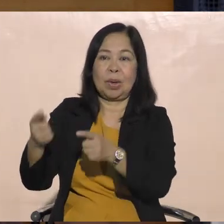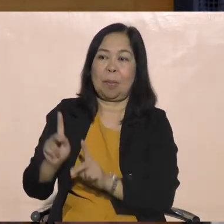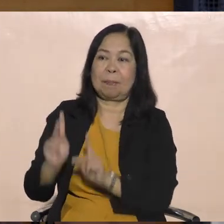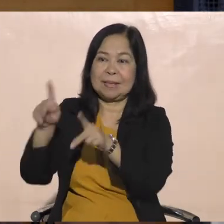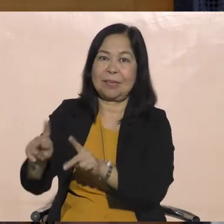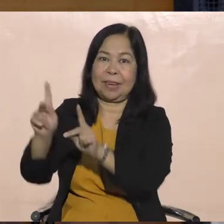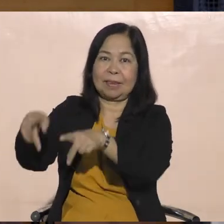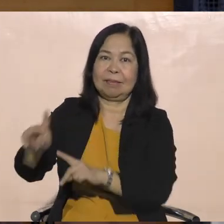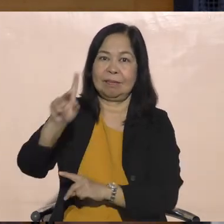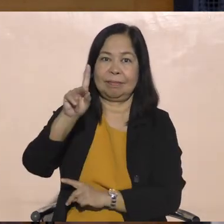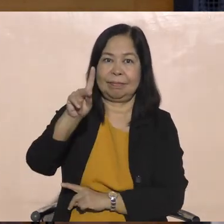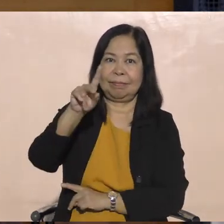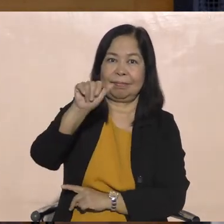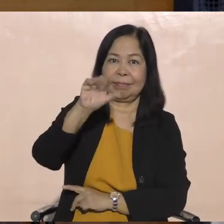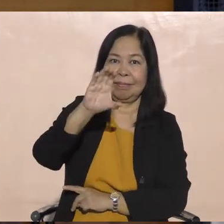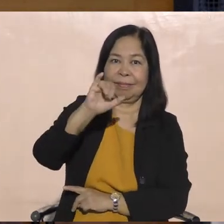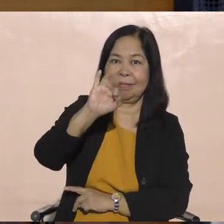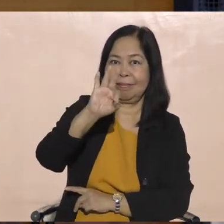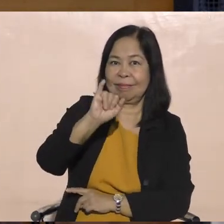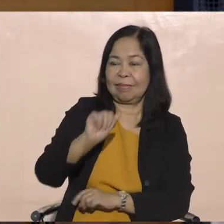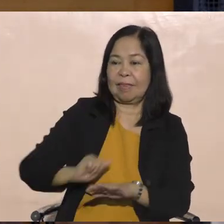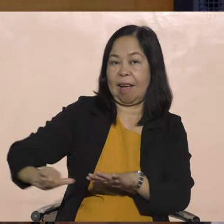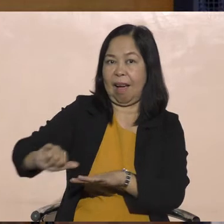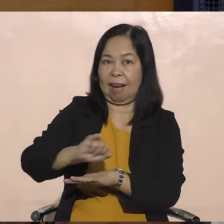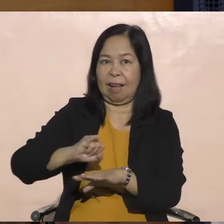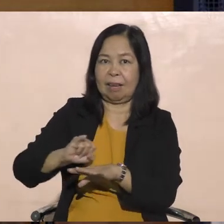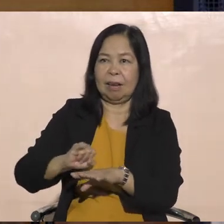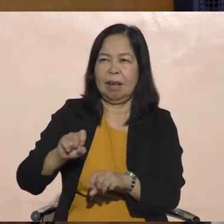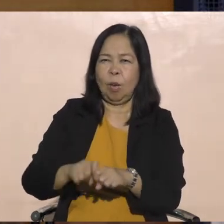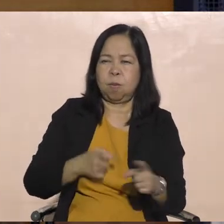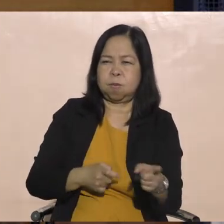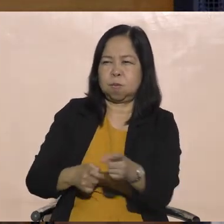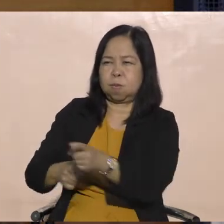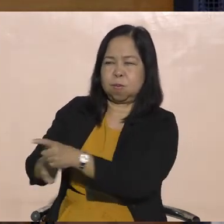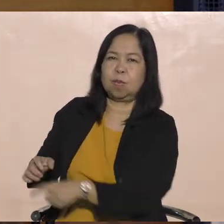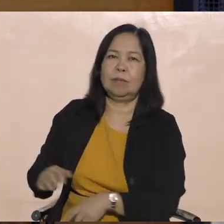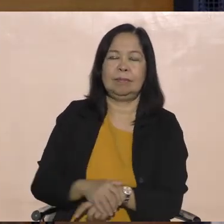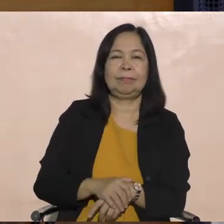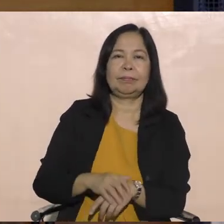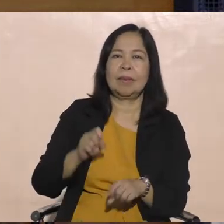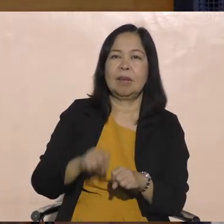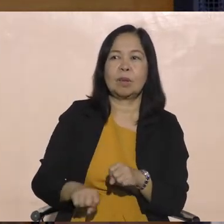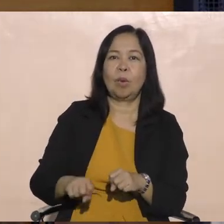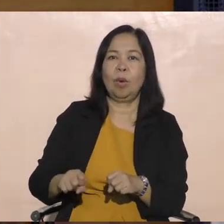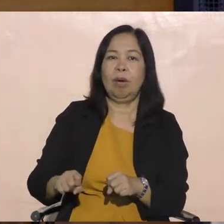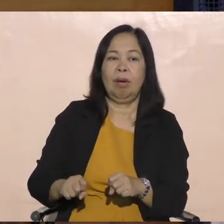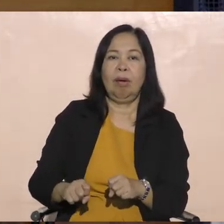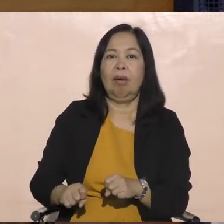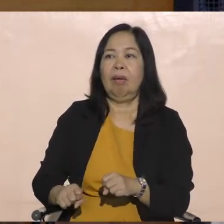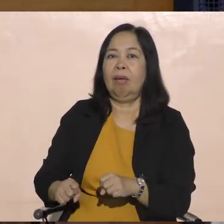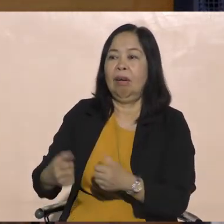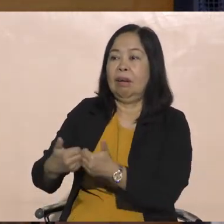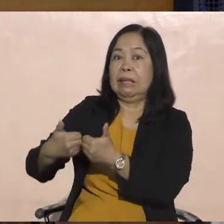been intense, and in the smoke and the crossfire, he had lost touch with his